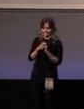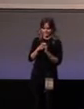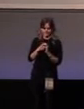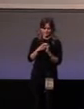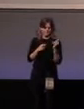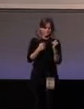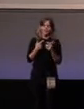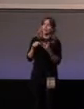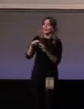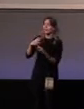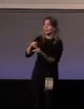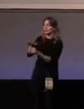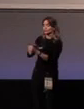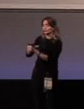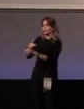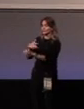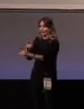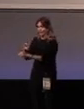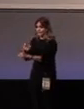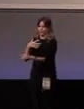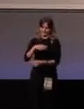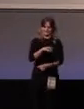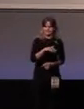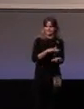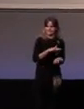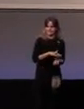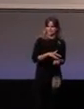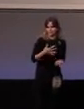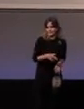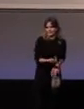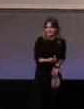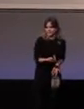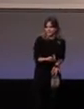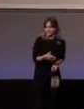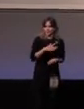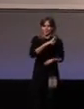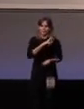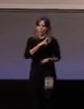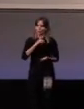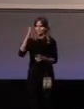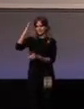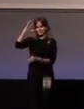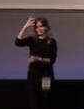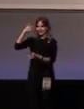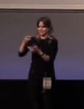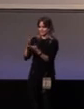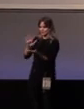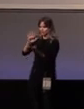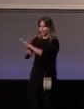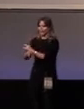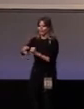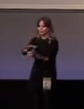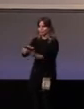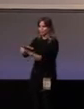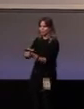evie wandelroutes er vijf minuten city's de steeds ardougne de rol in de show agriculture